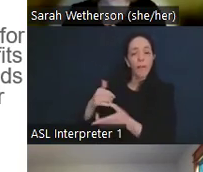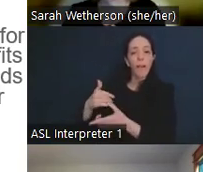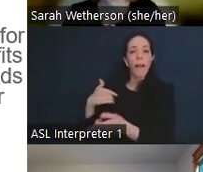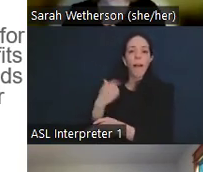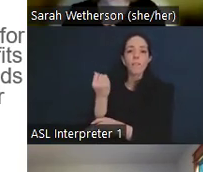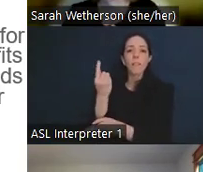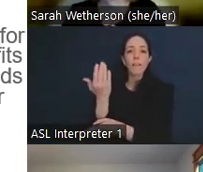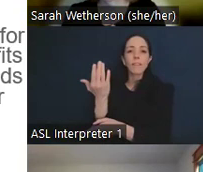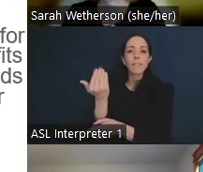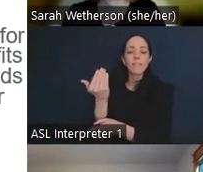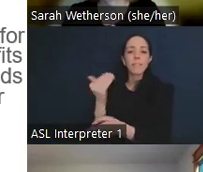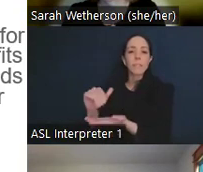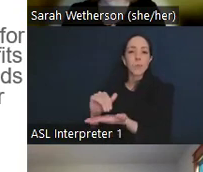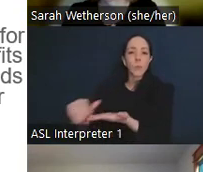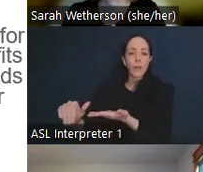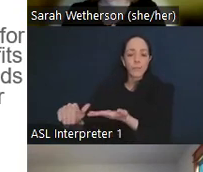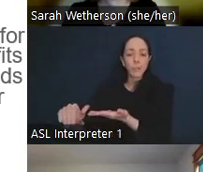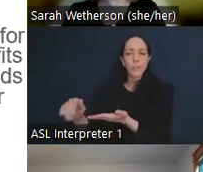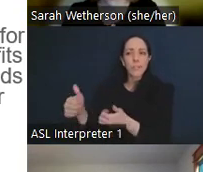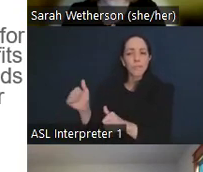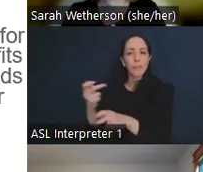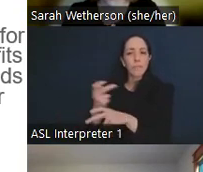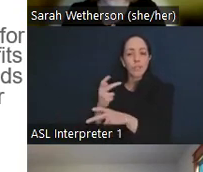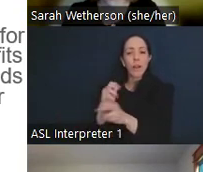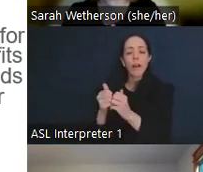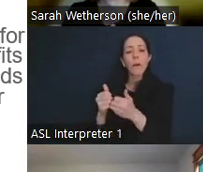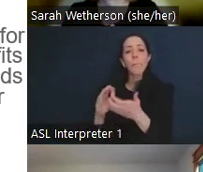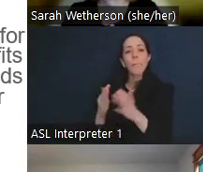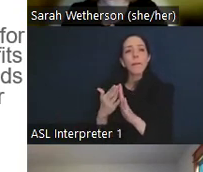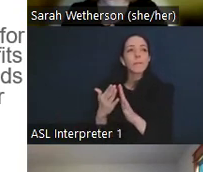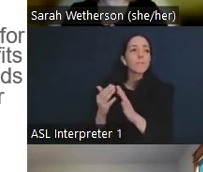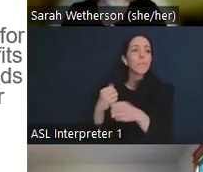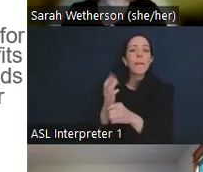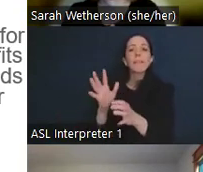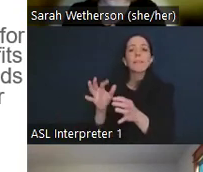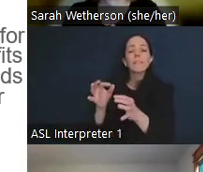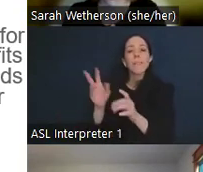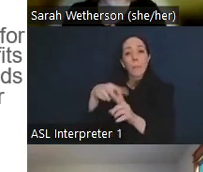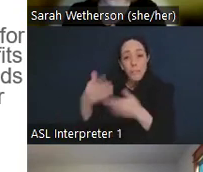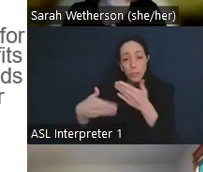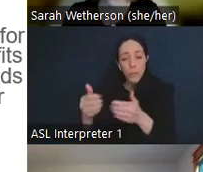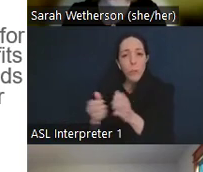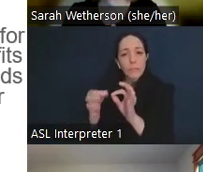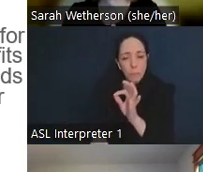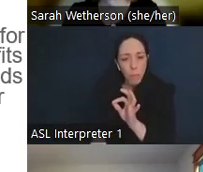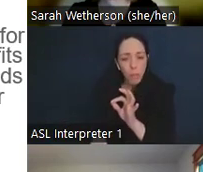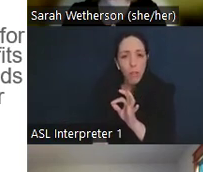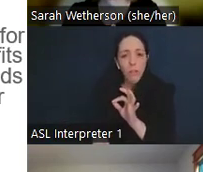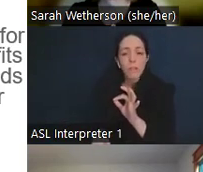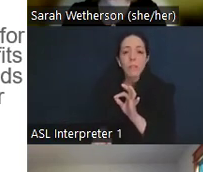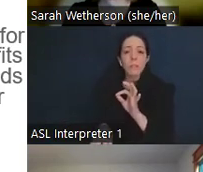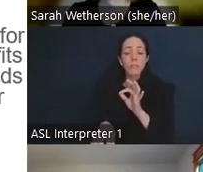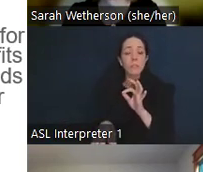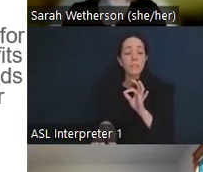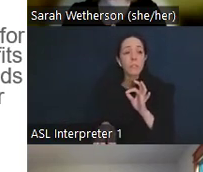trying to simplify the application process, a couple different programs, and thinking of a hub in a